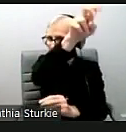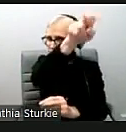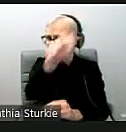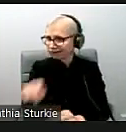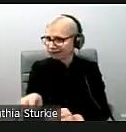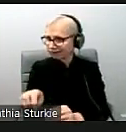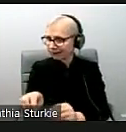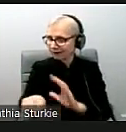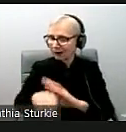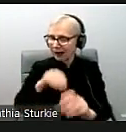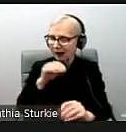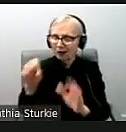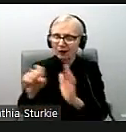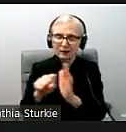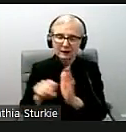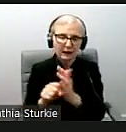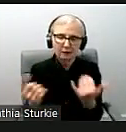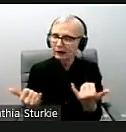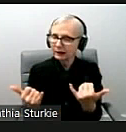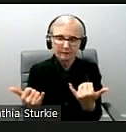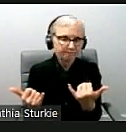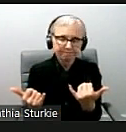from out of state at this point.